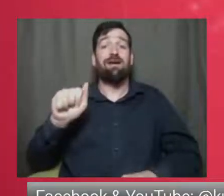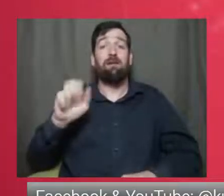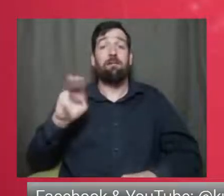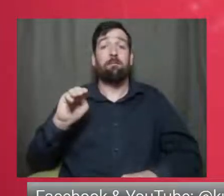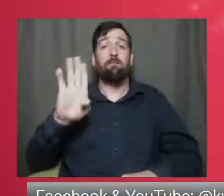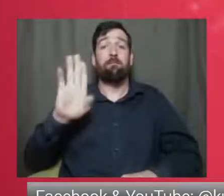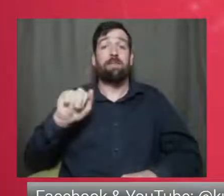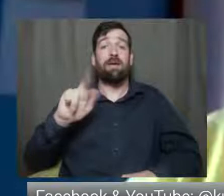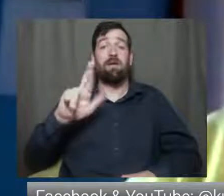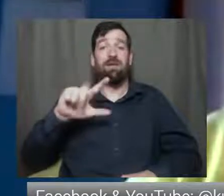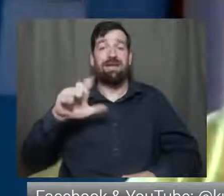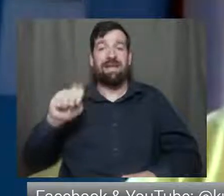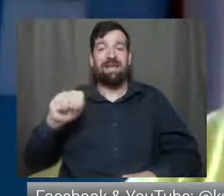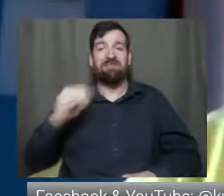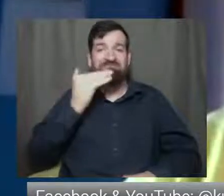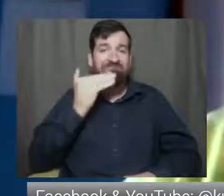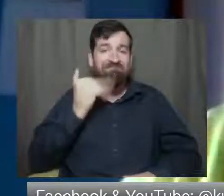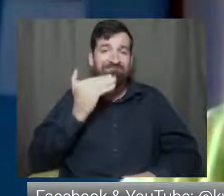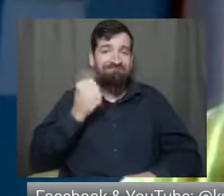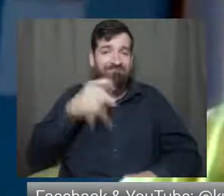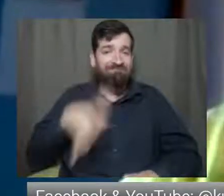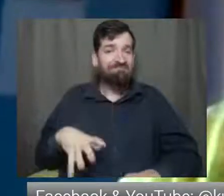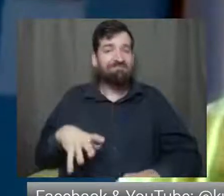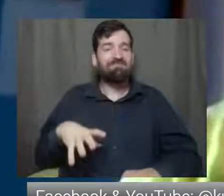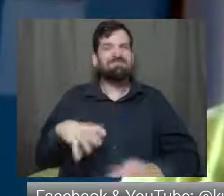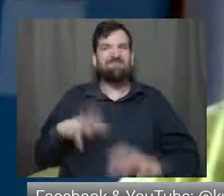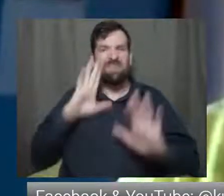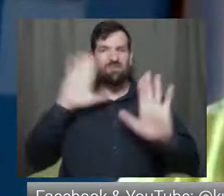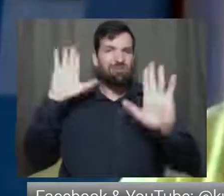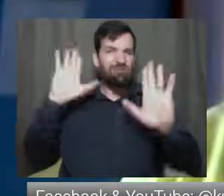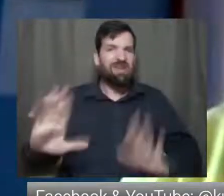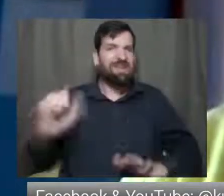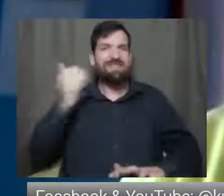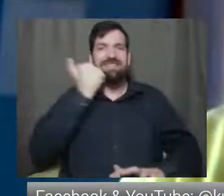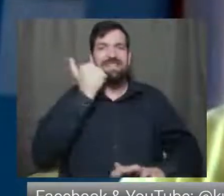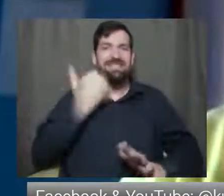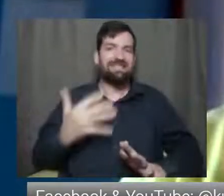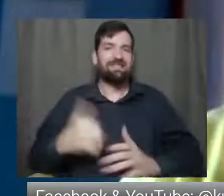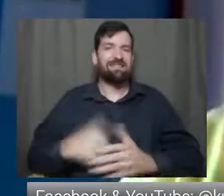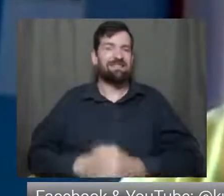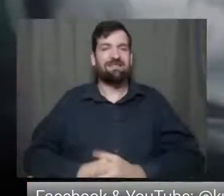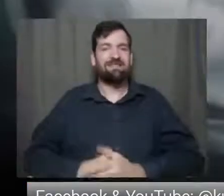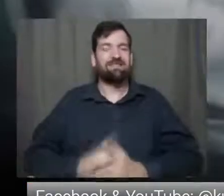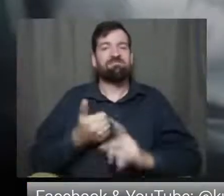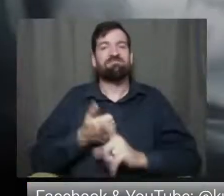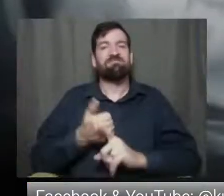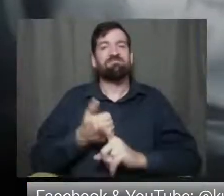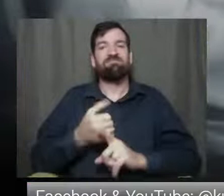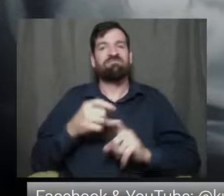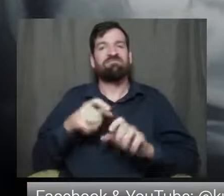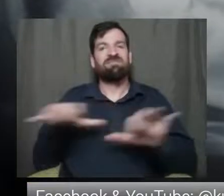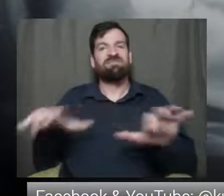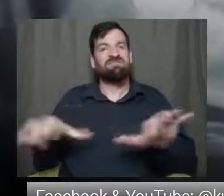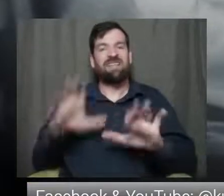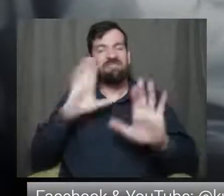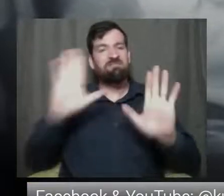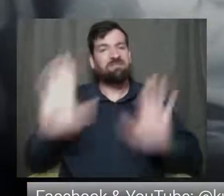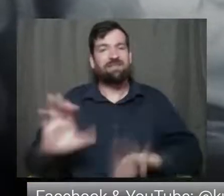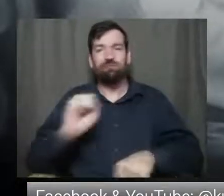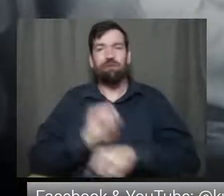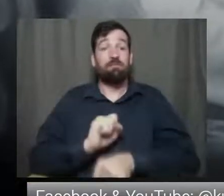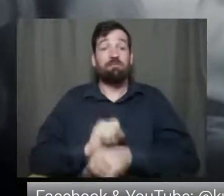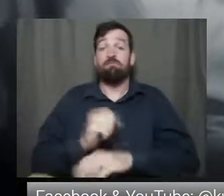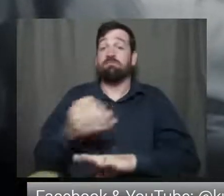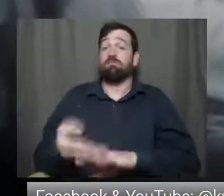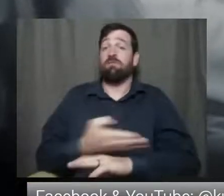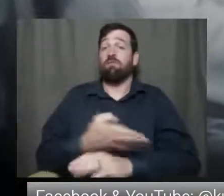and what a great, great dentist. She just did a bang-up job. But before the University of Kansas Health